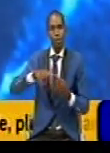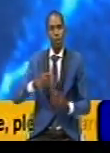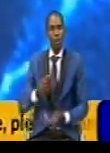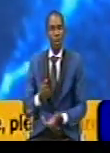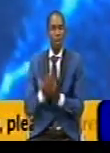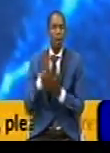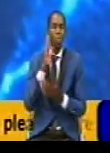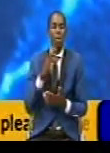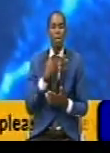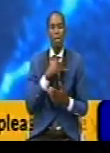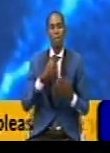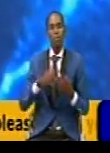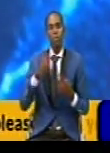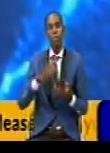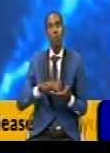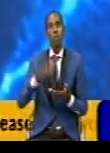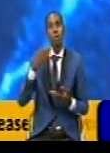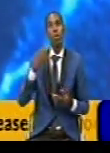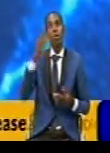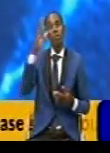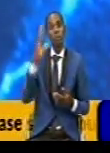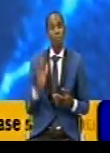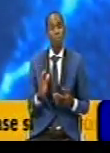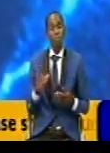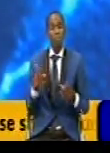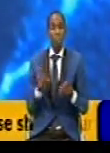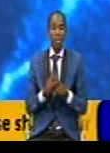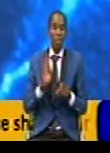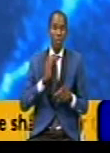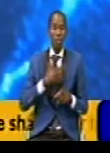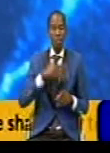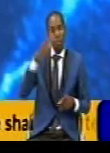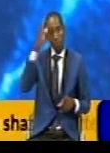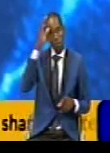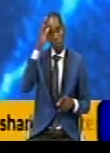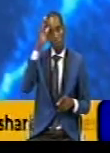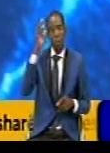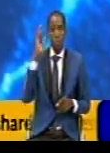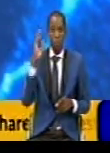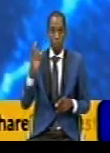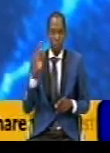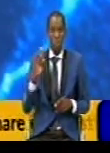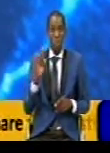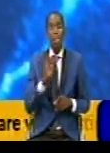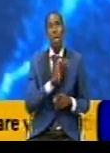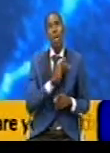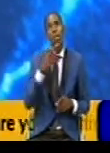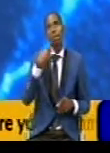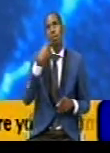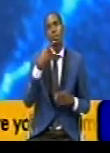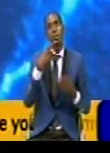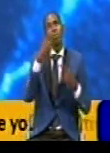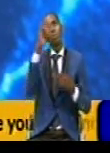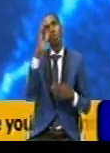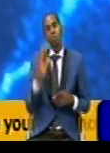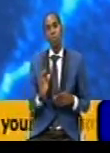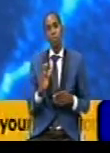ones helping me with it. My sister the same. And to the glory of God, as our